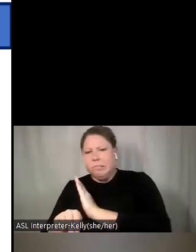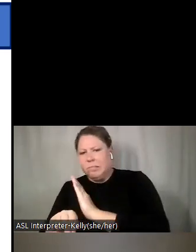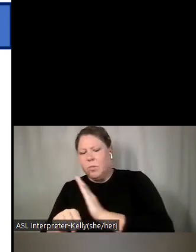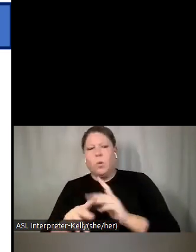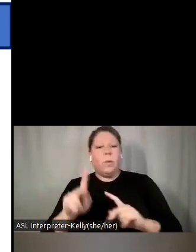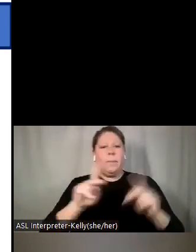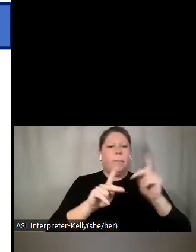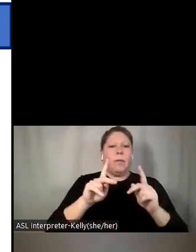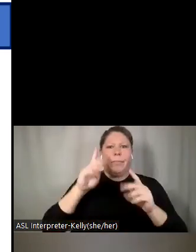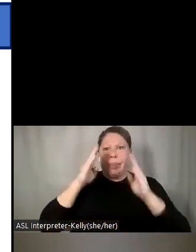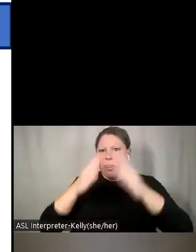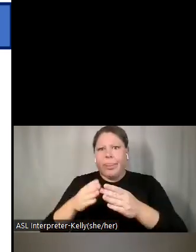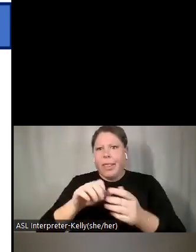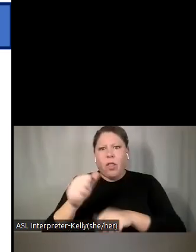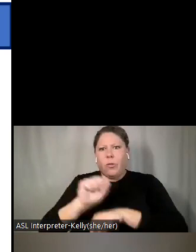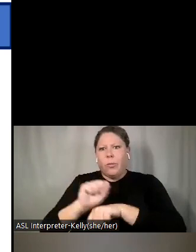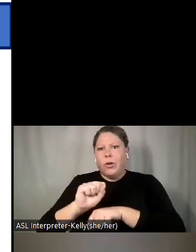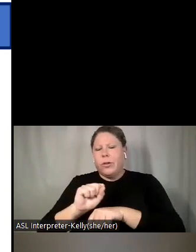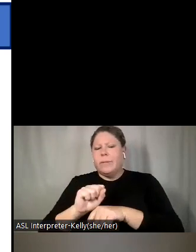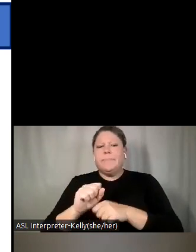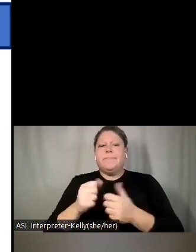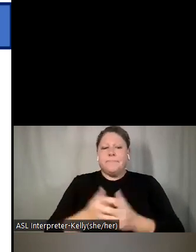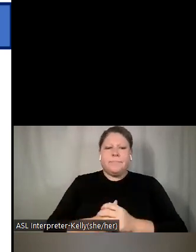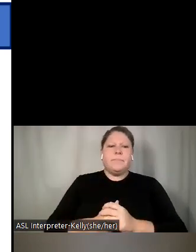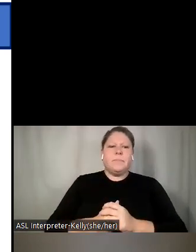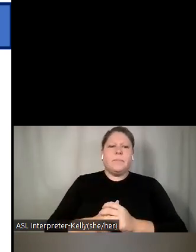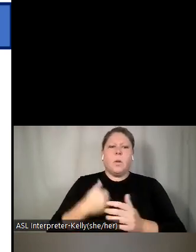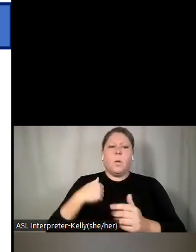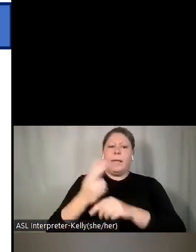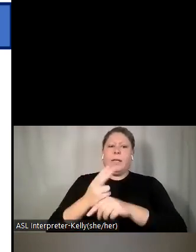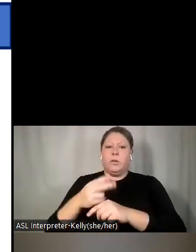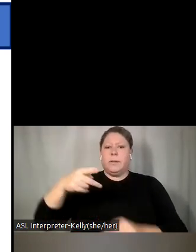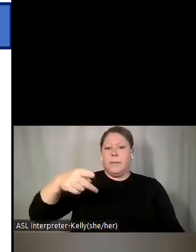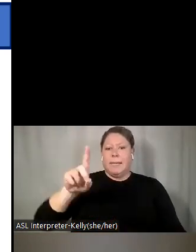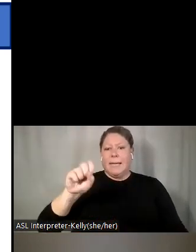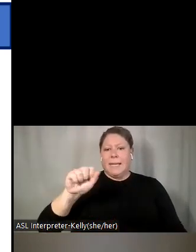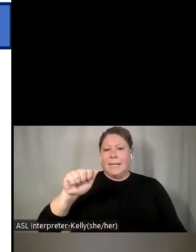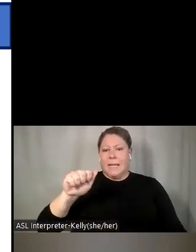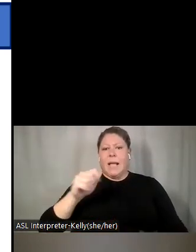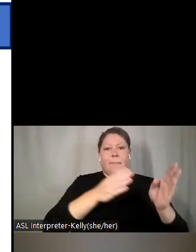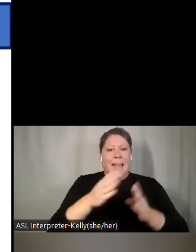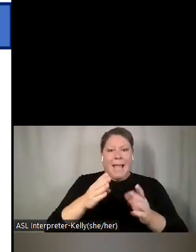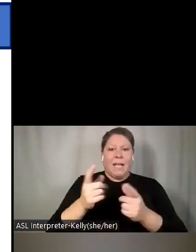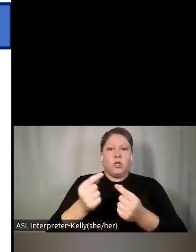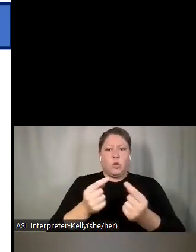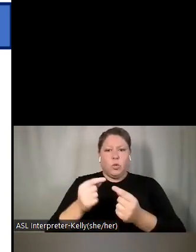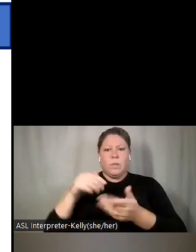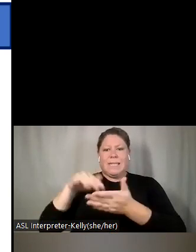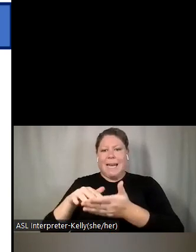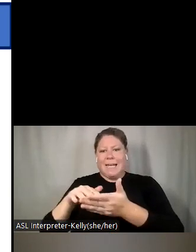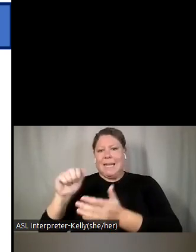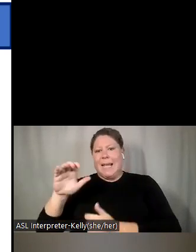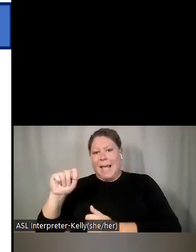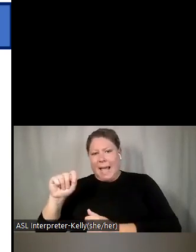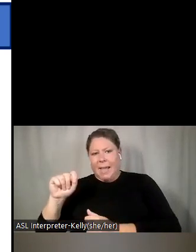be. So there, we use PDSA, so Plan, Do, Study, Act. We also use improvement kata